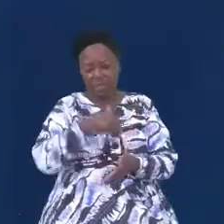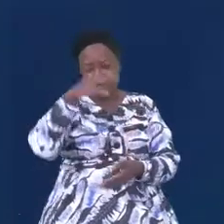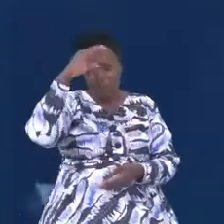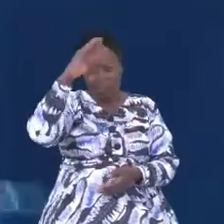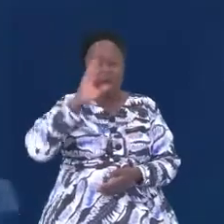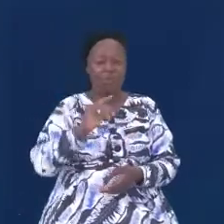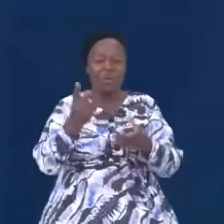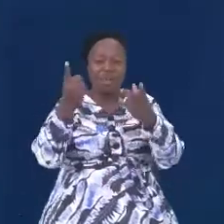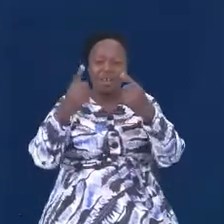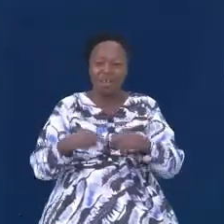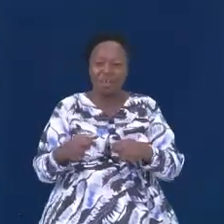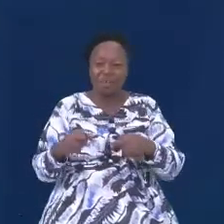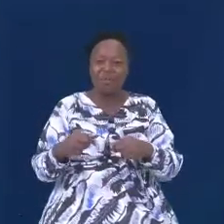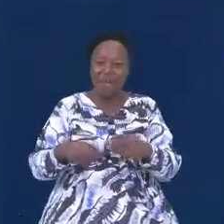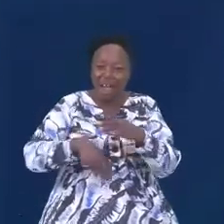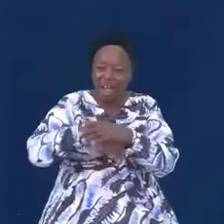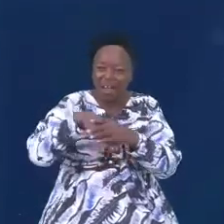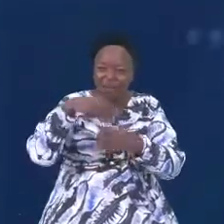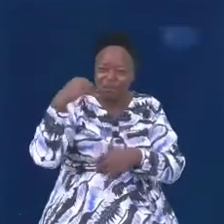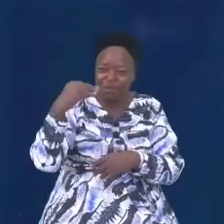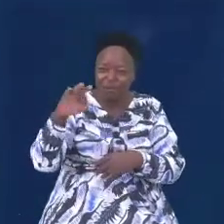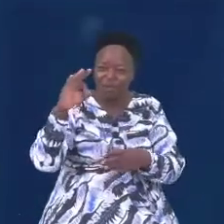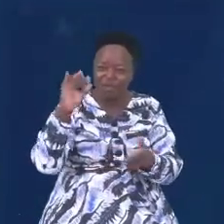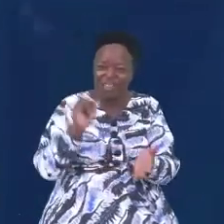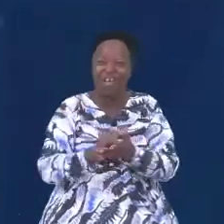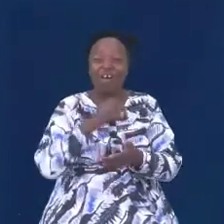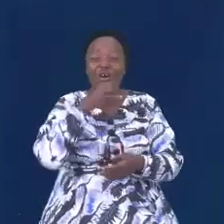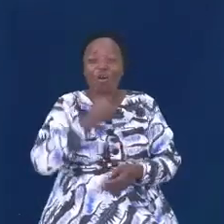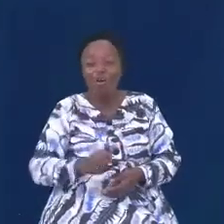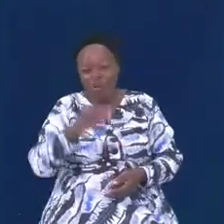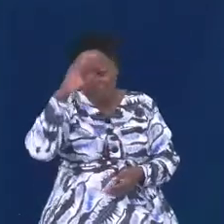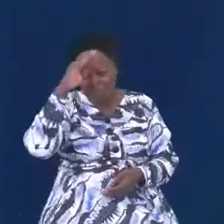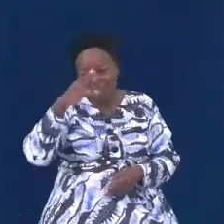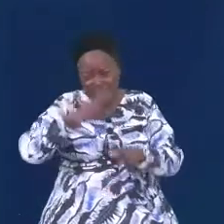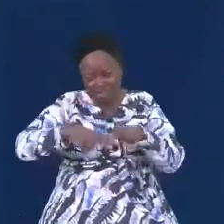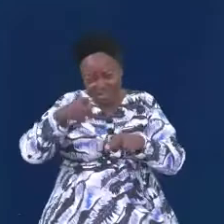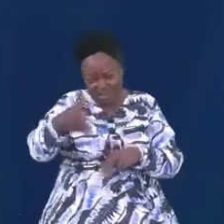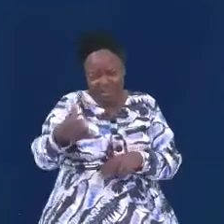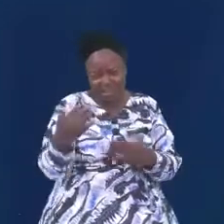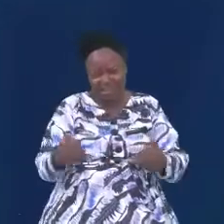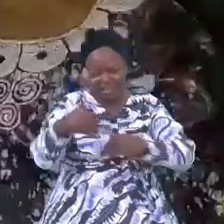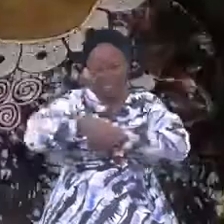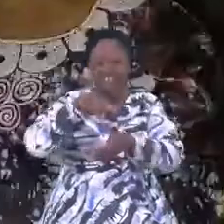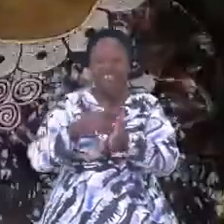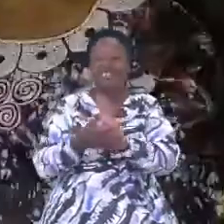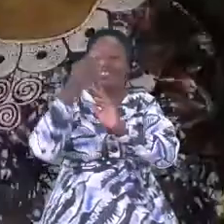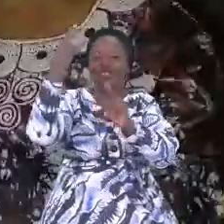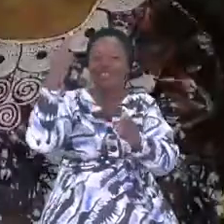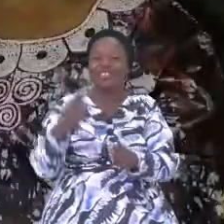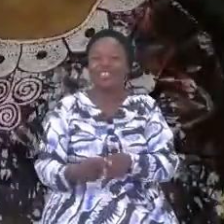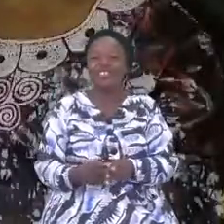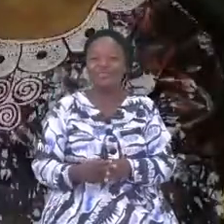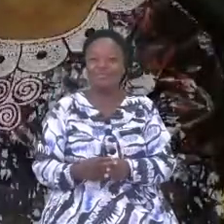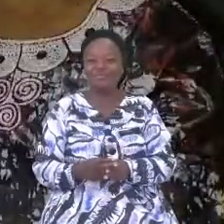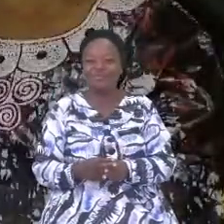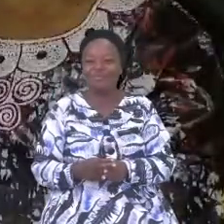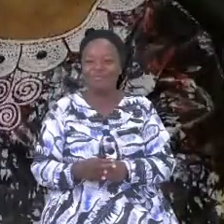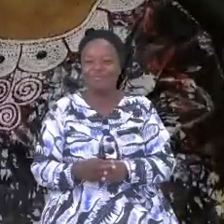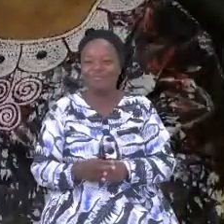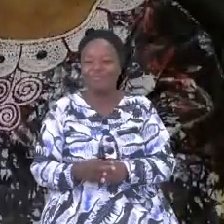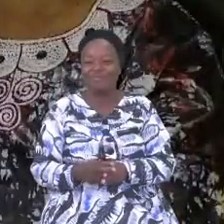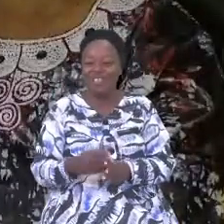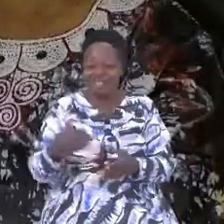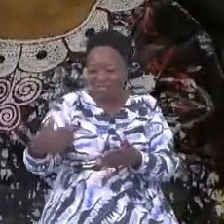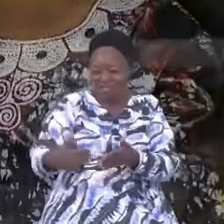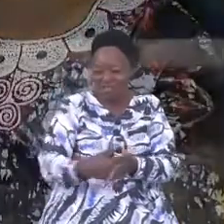will come out of that old man sitting there tonight in Jesus' name. A new